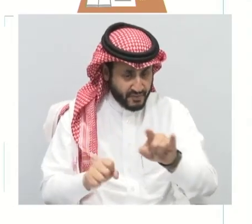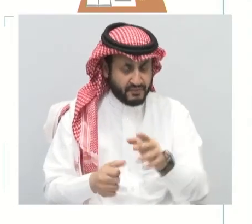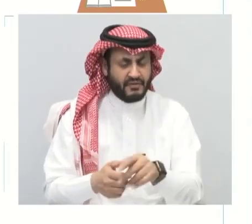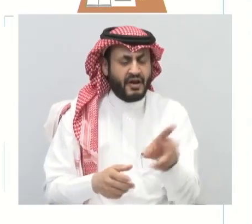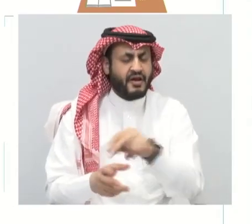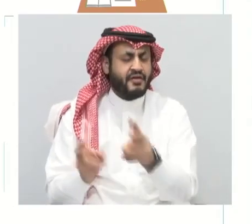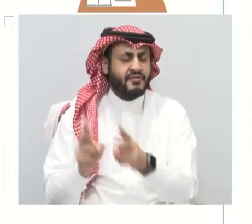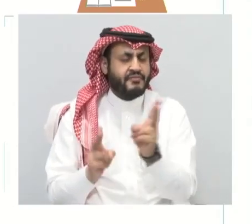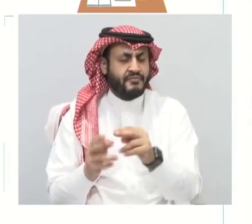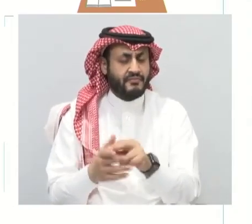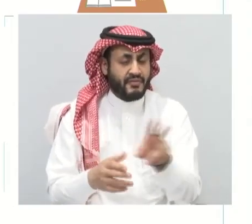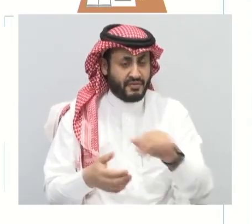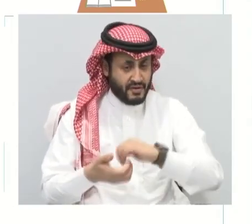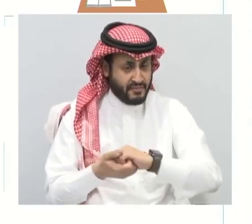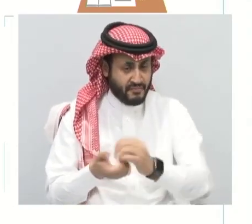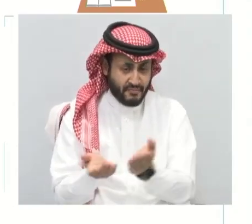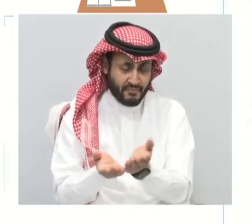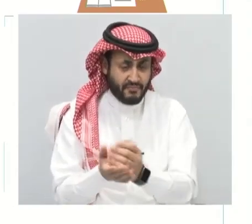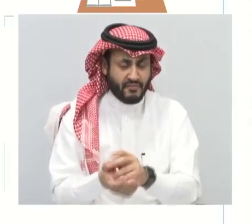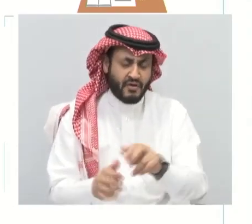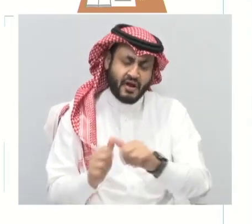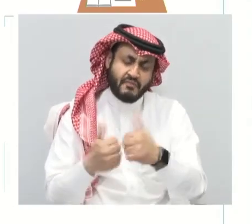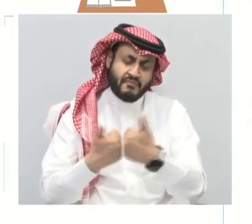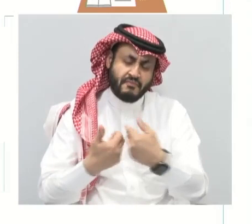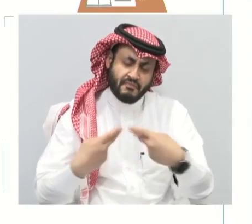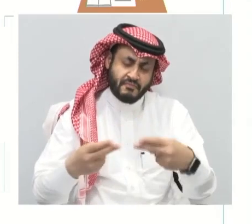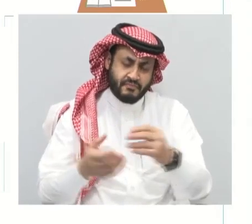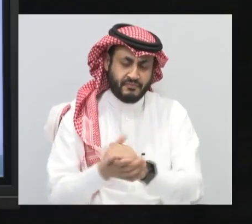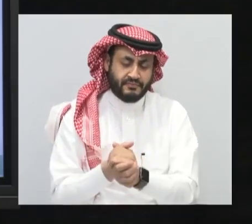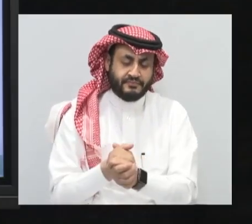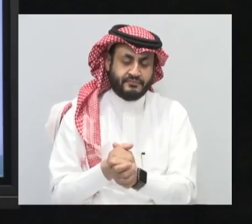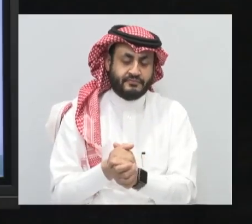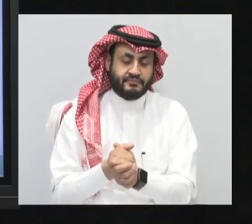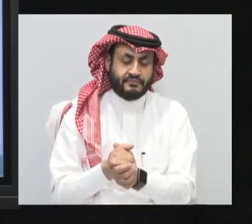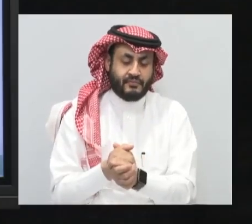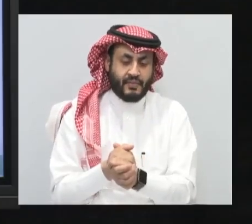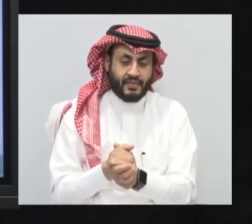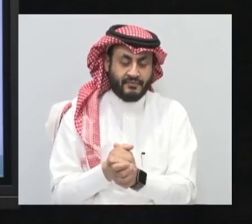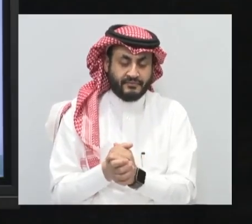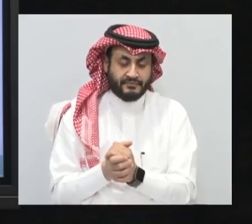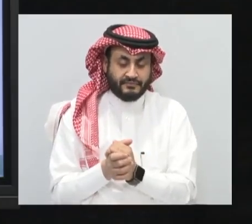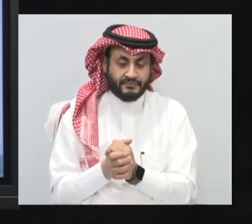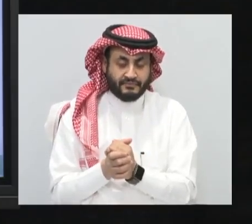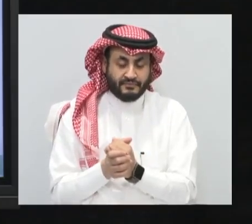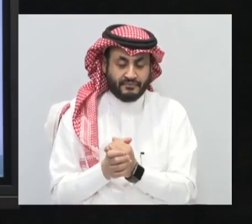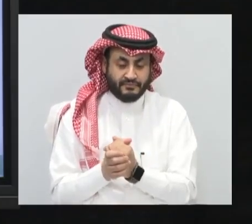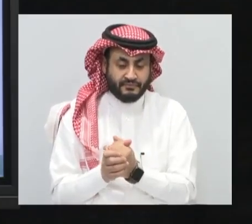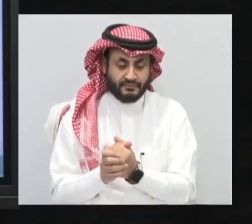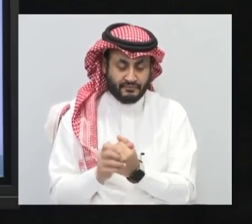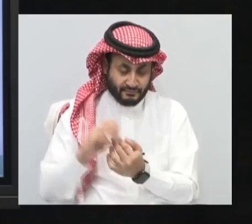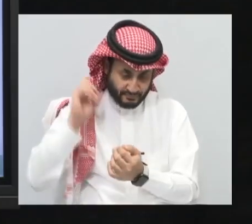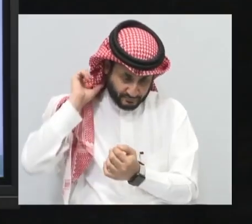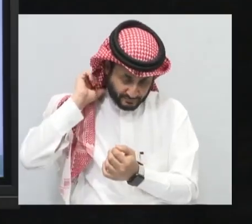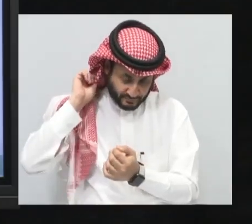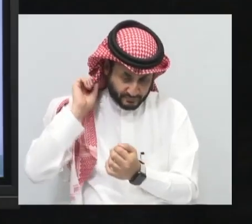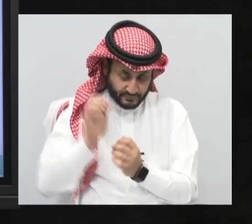can do that with your classmates or with a member of your family, and you ask for a favor and wait for the reply and tell